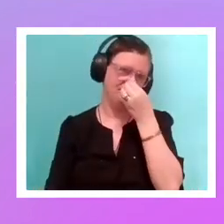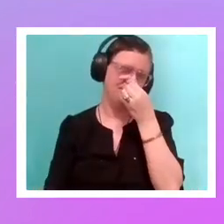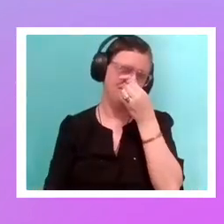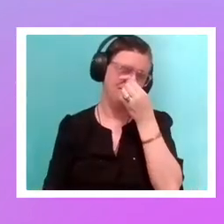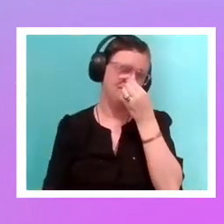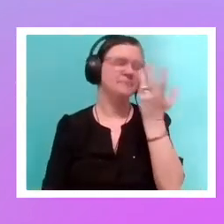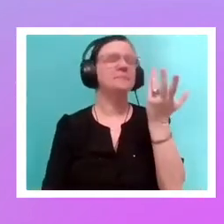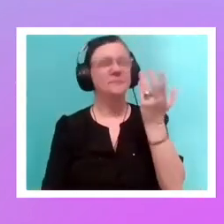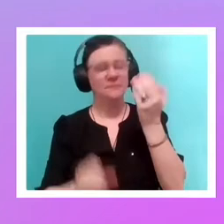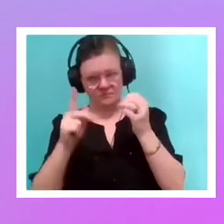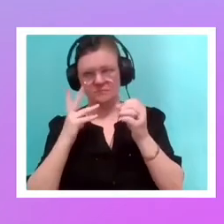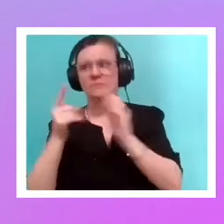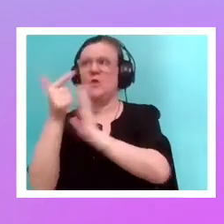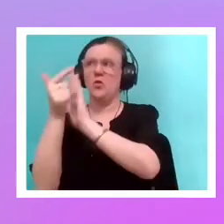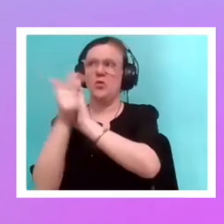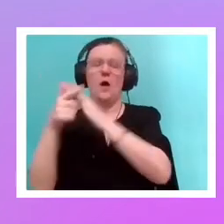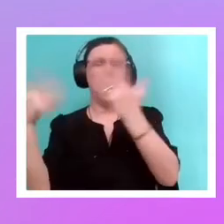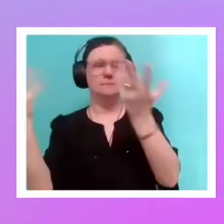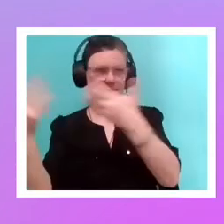But what does the law say around this?